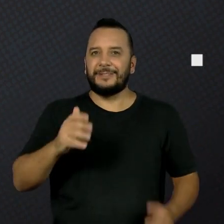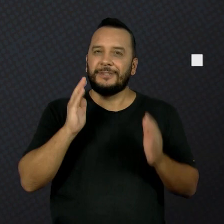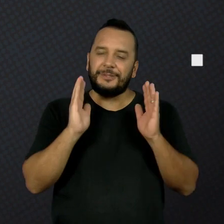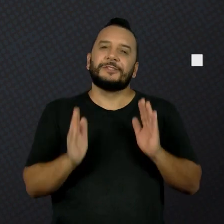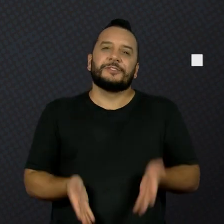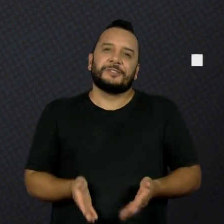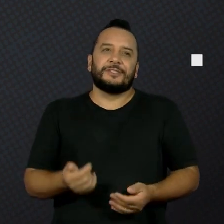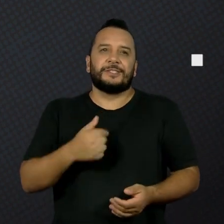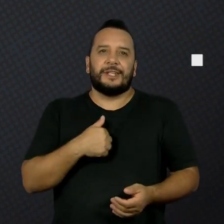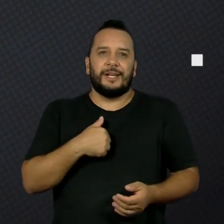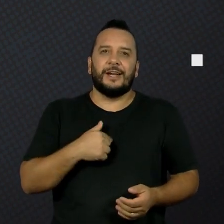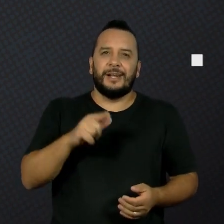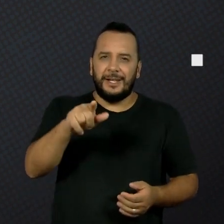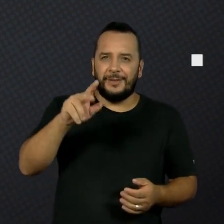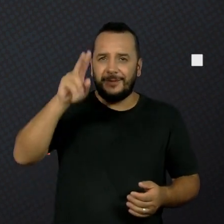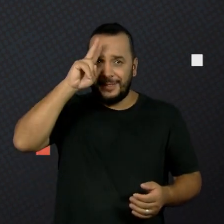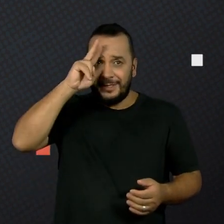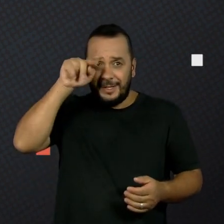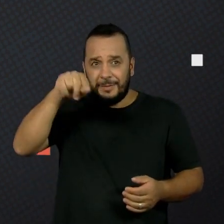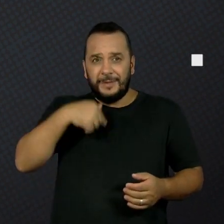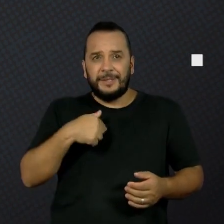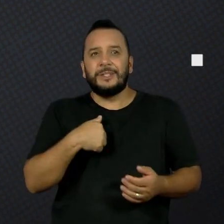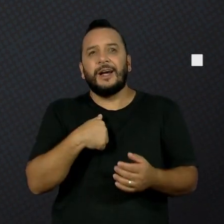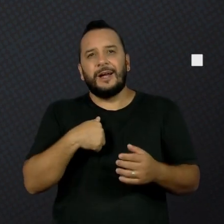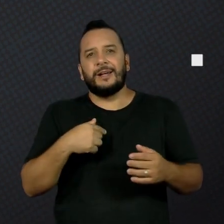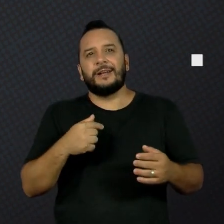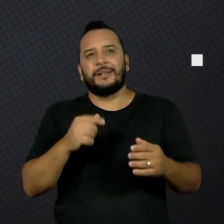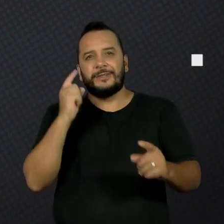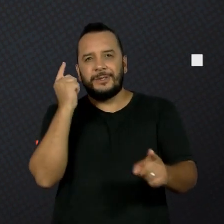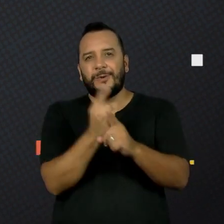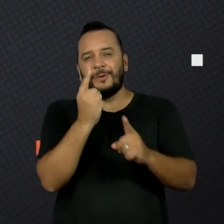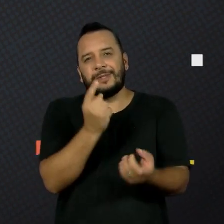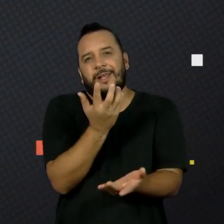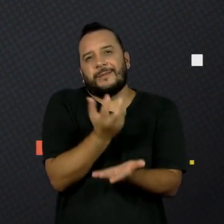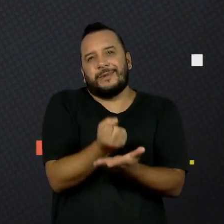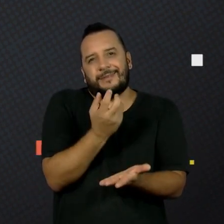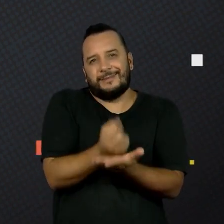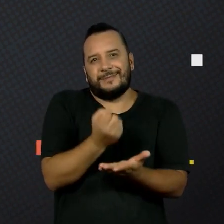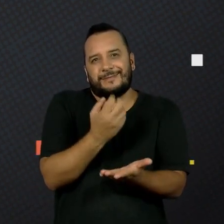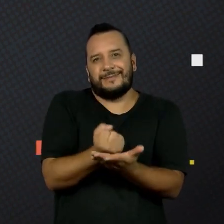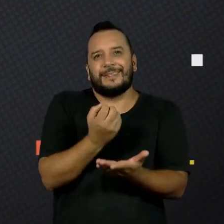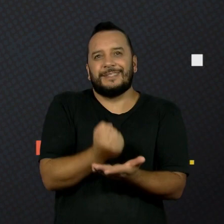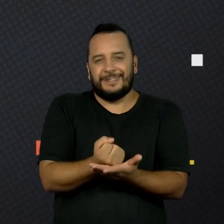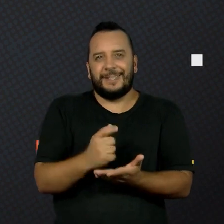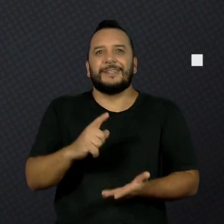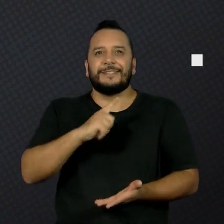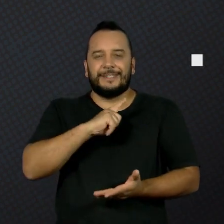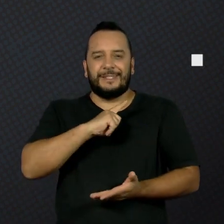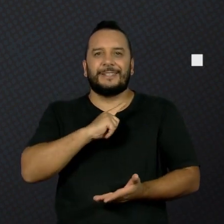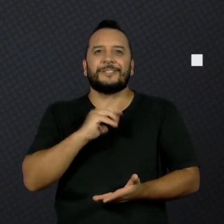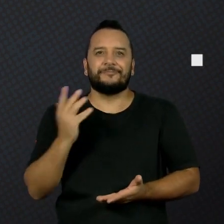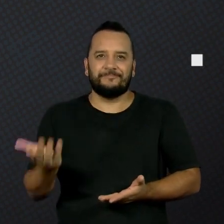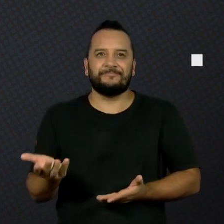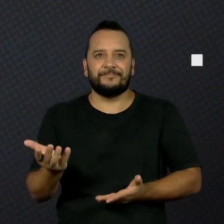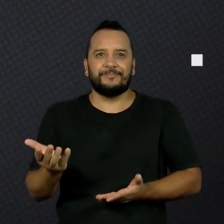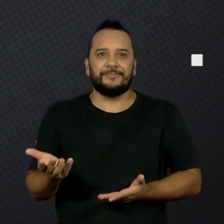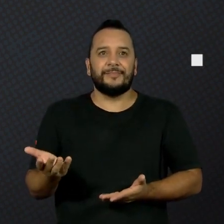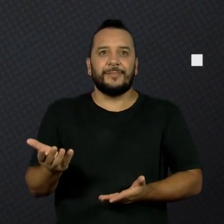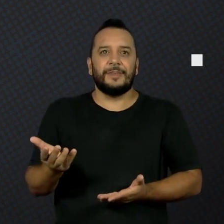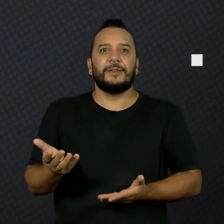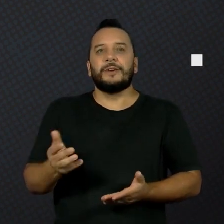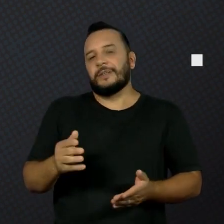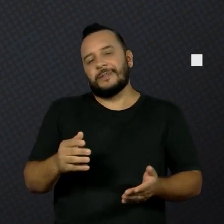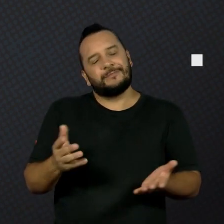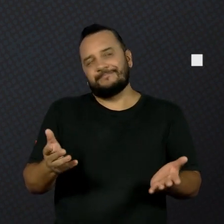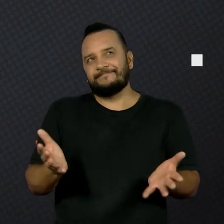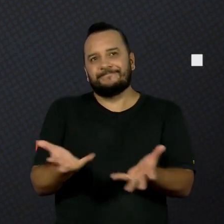LA when you came there, and we met in a recording session. That